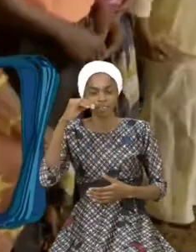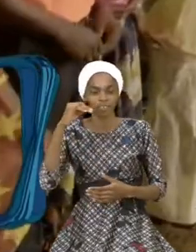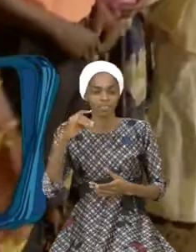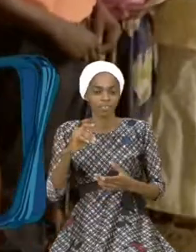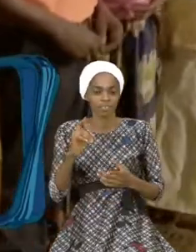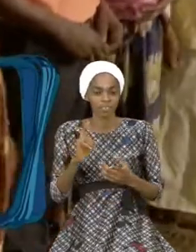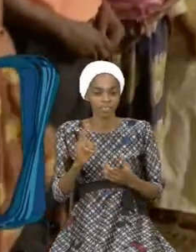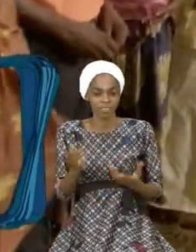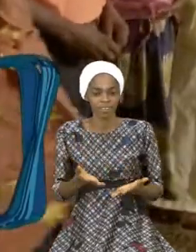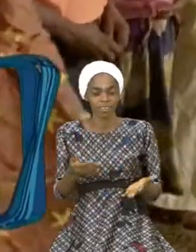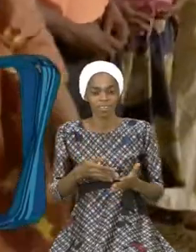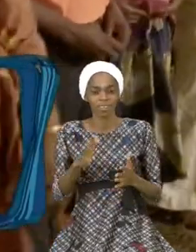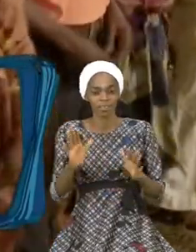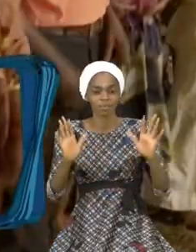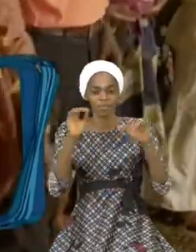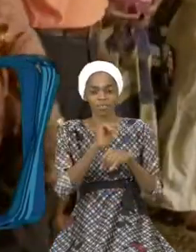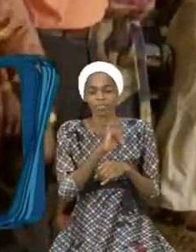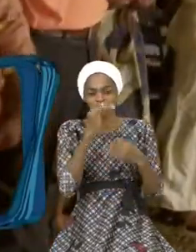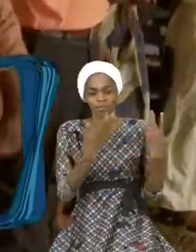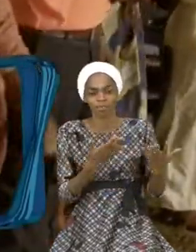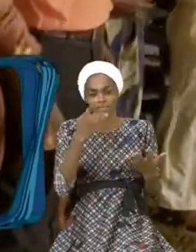your miracle is awaiting you